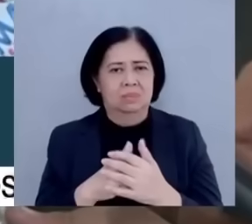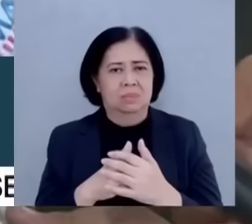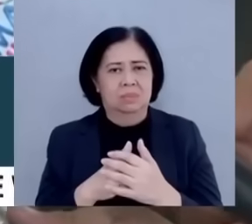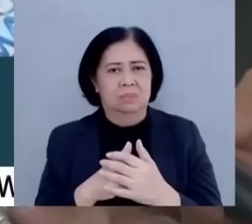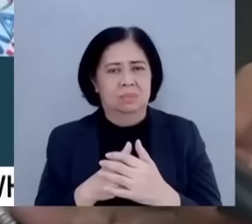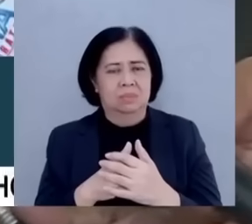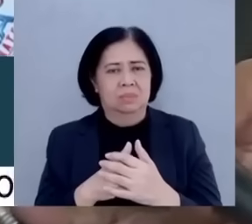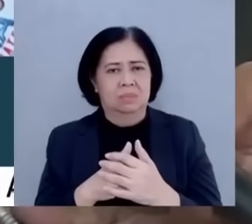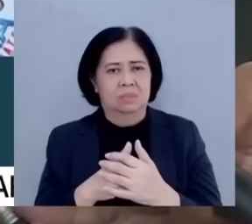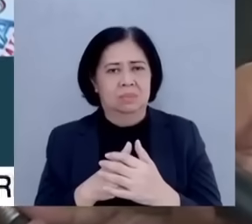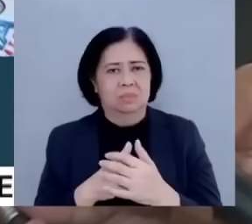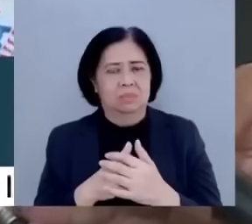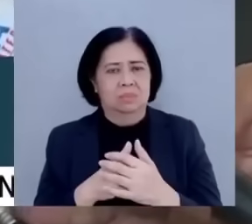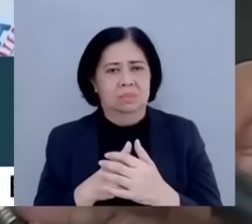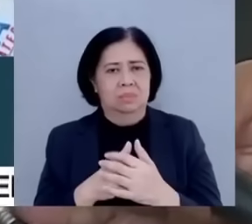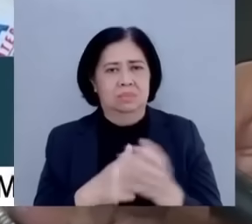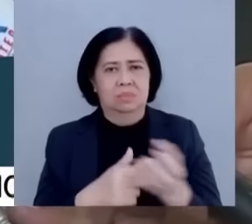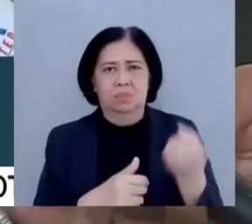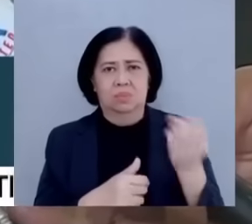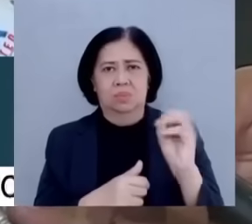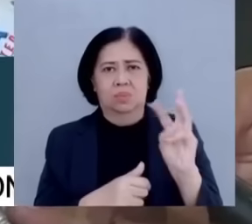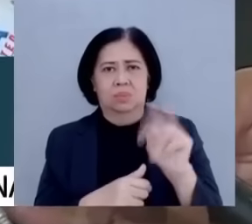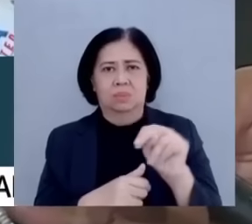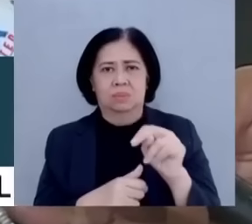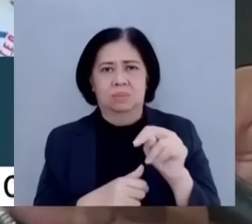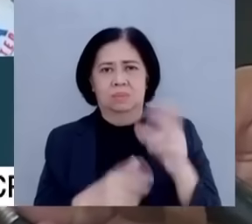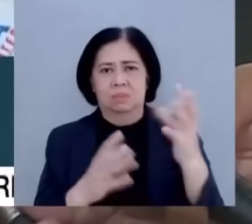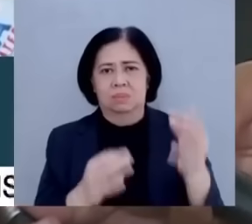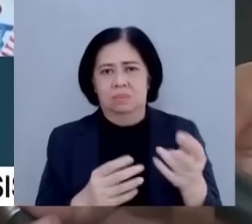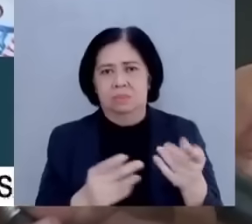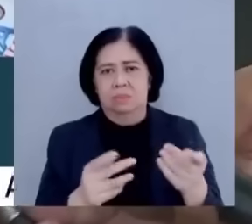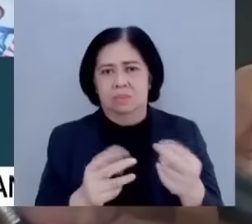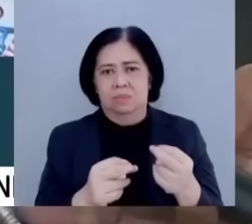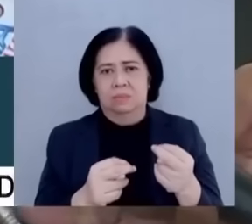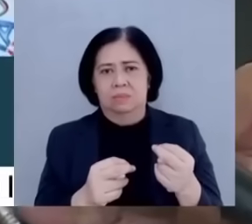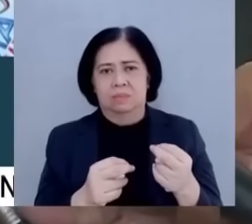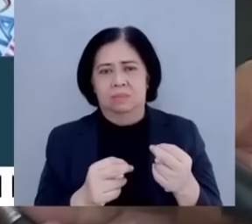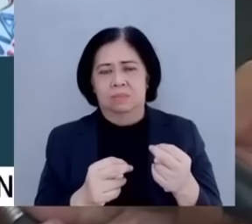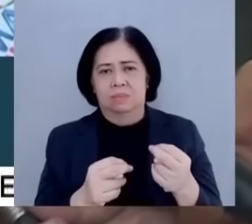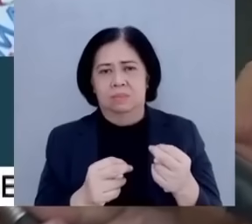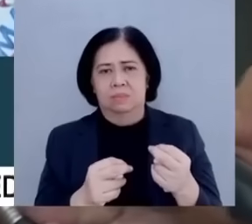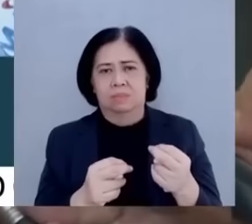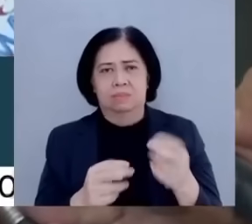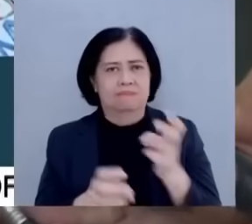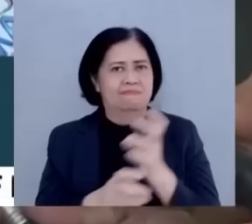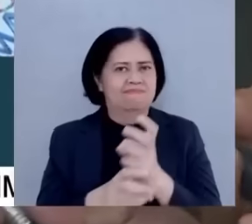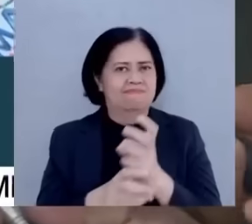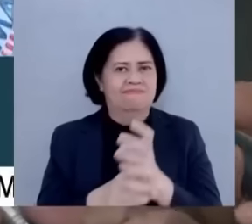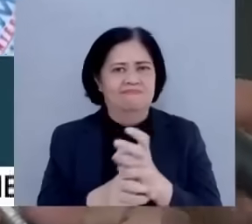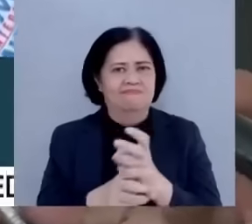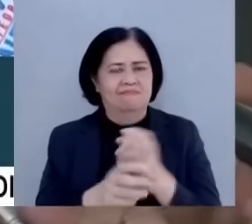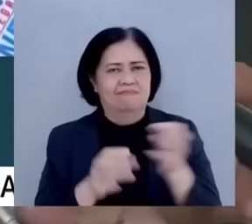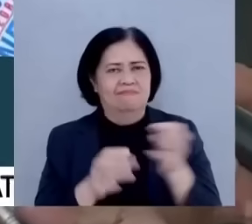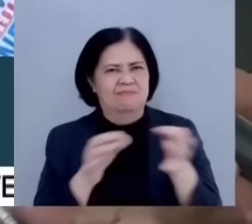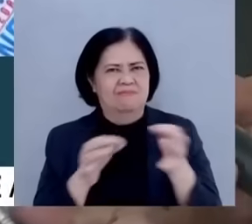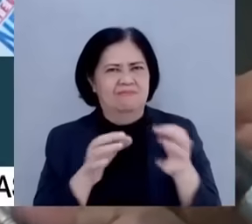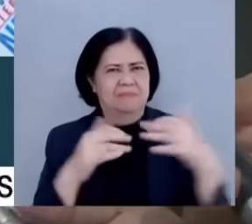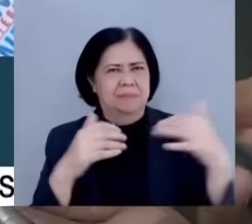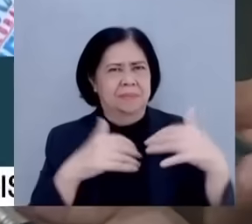own positions, it's really a difficult meeting to